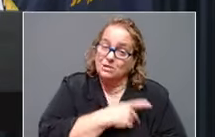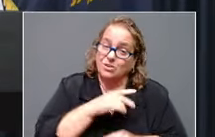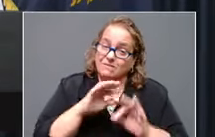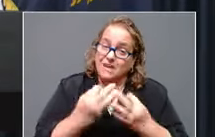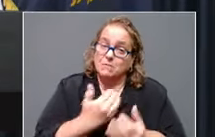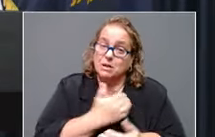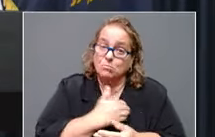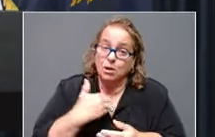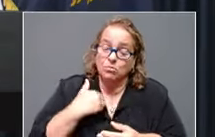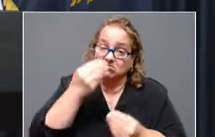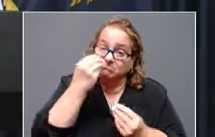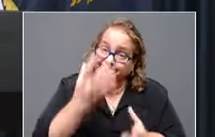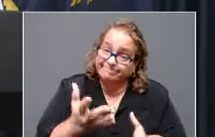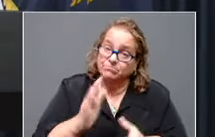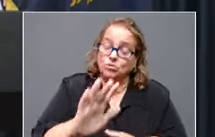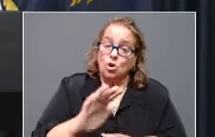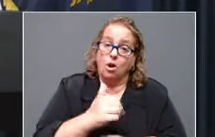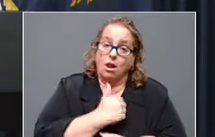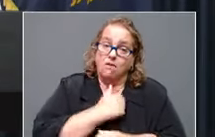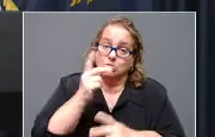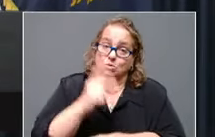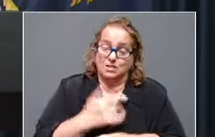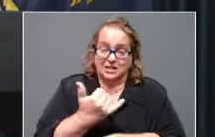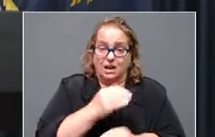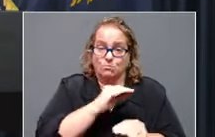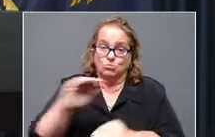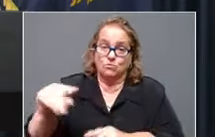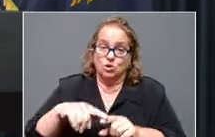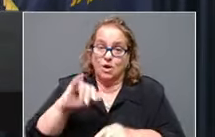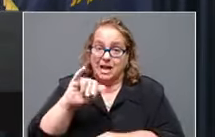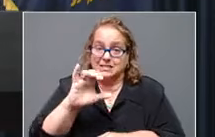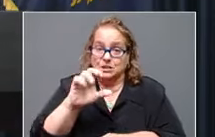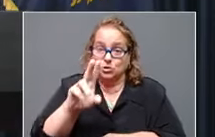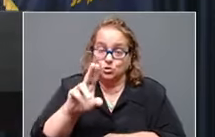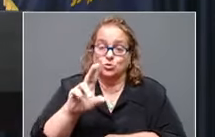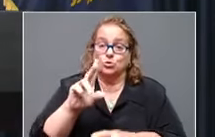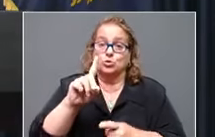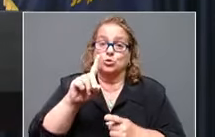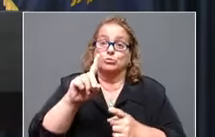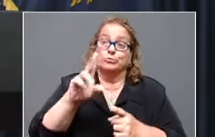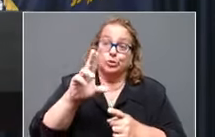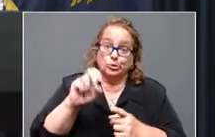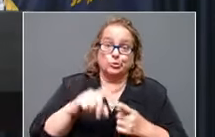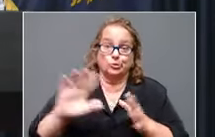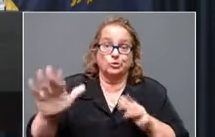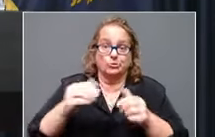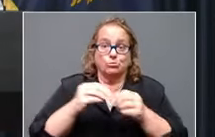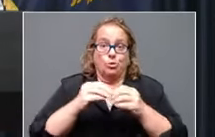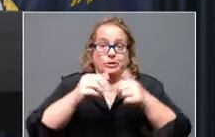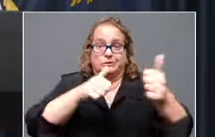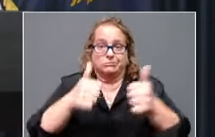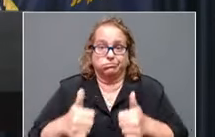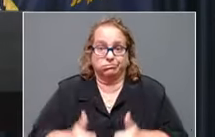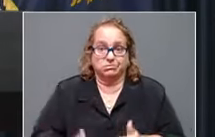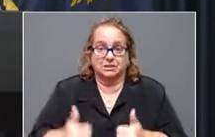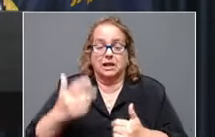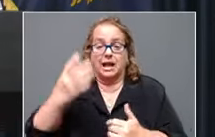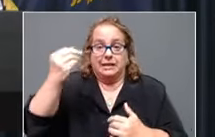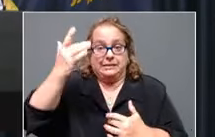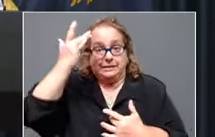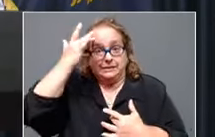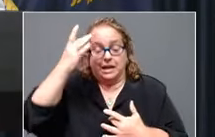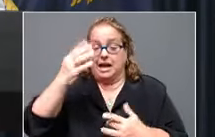the hospital with them is heart-shattering. We were called to be nurses, to serve our